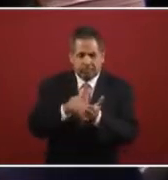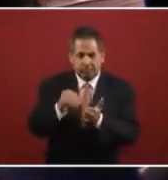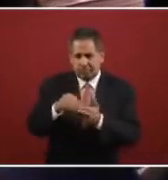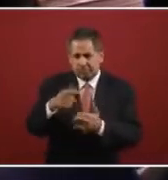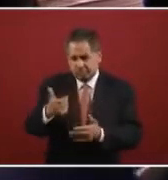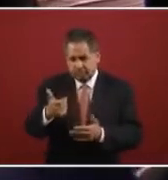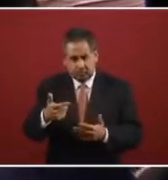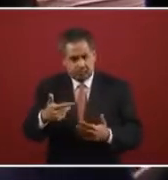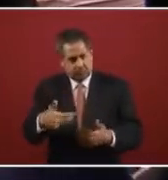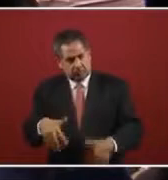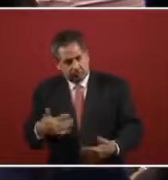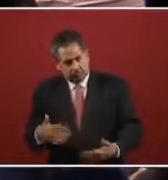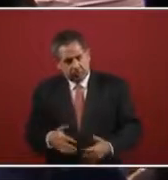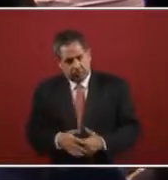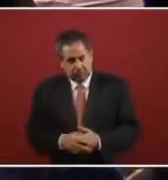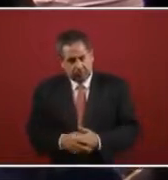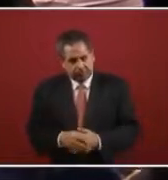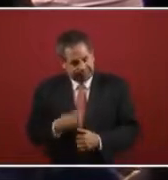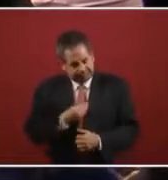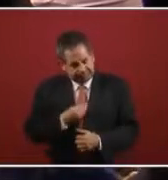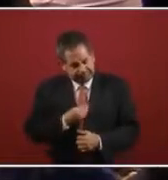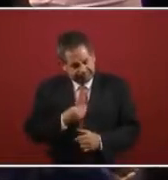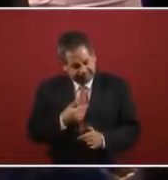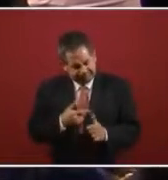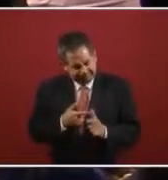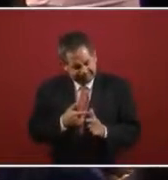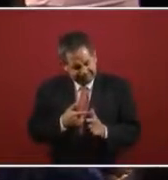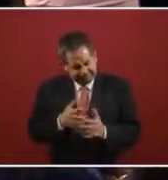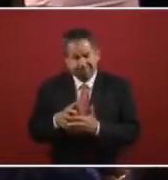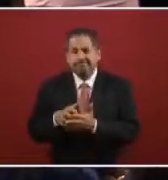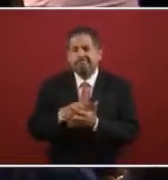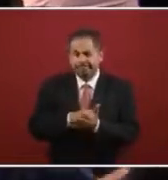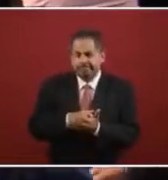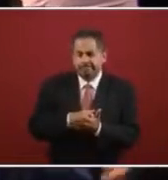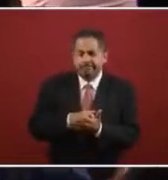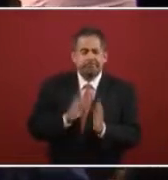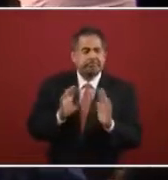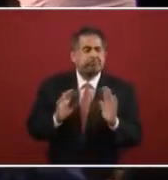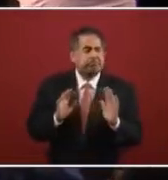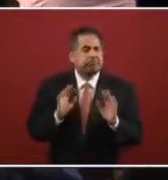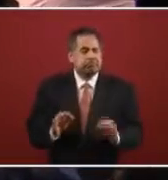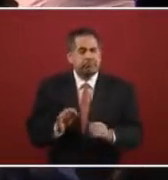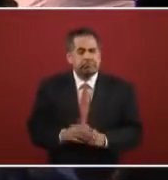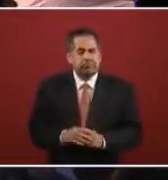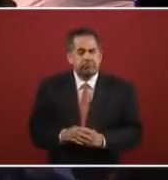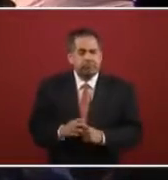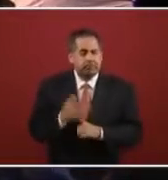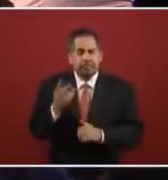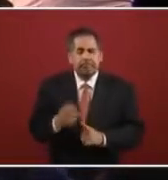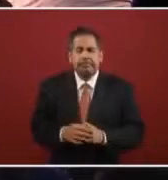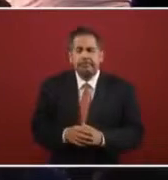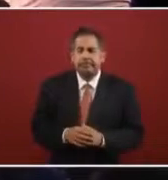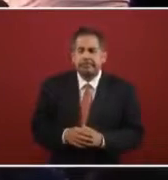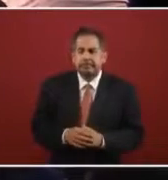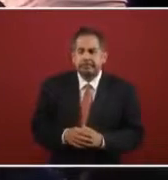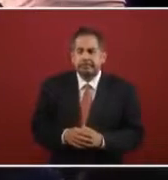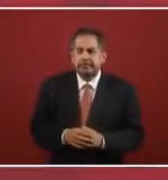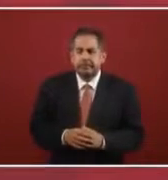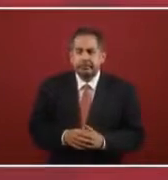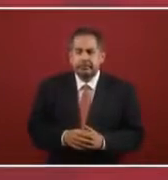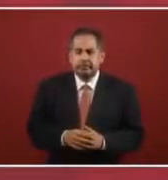pesos. 2,000 million pesos. Aguantamos un poco, And if we tolerate it for a little while longer,